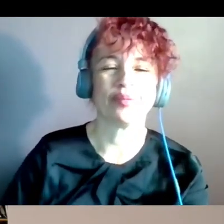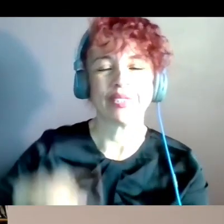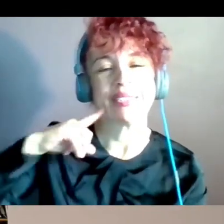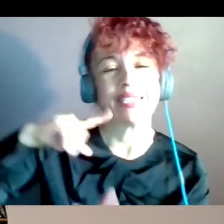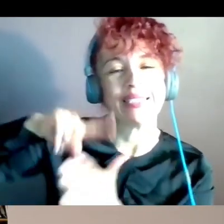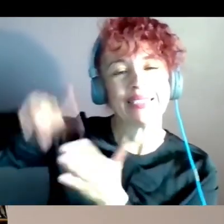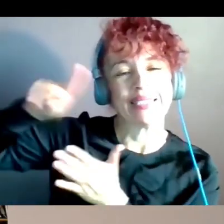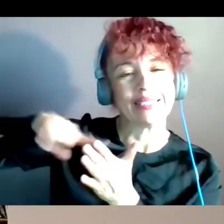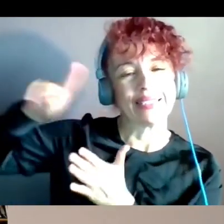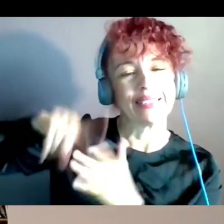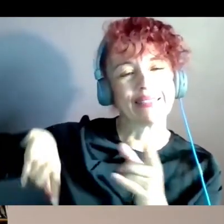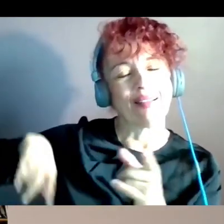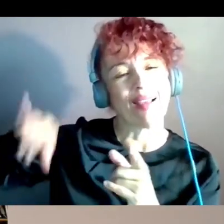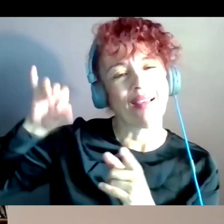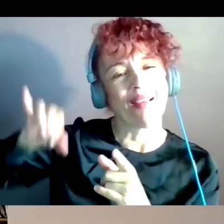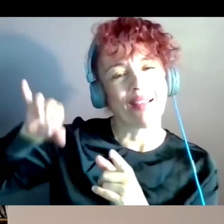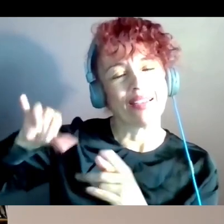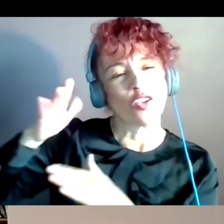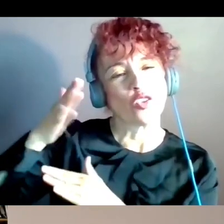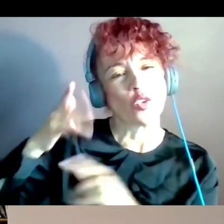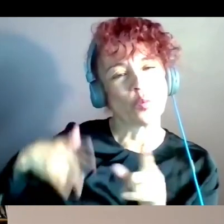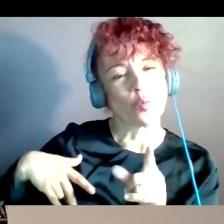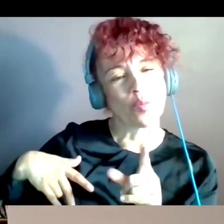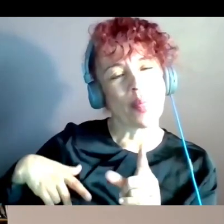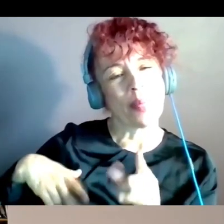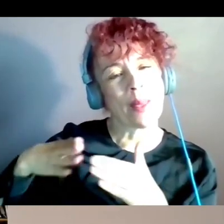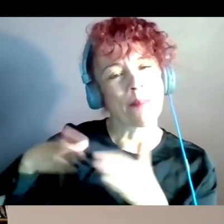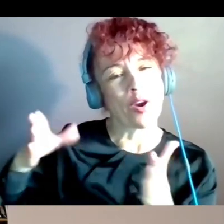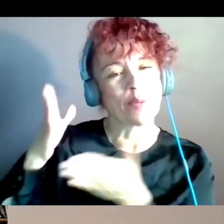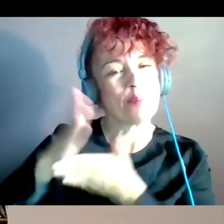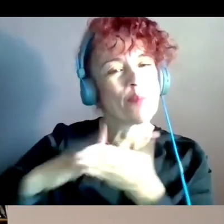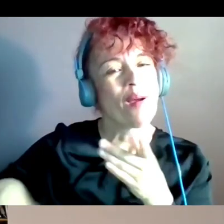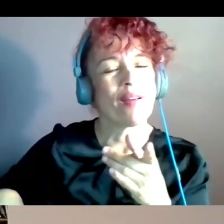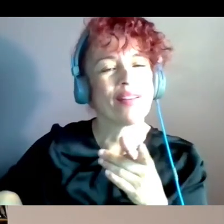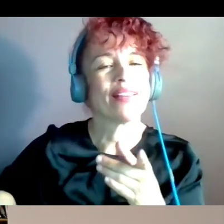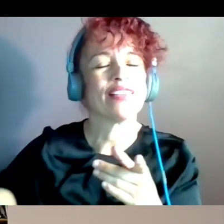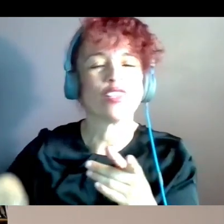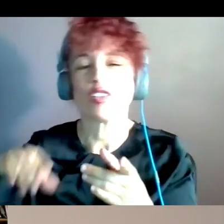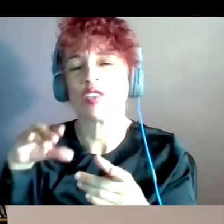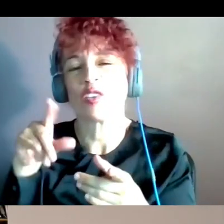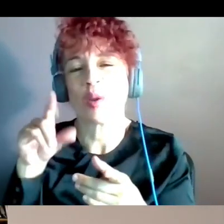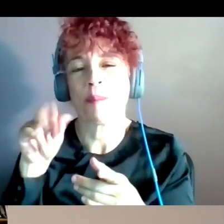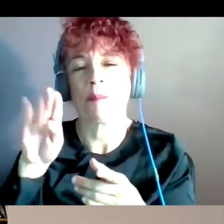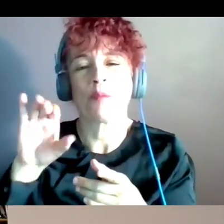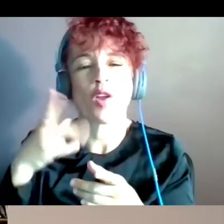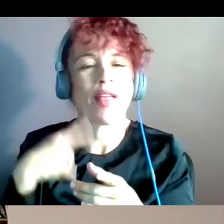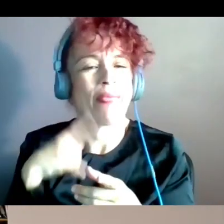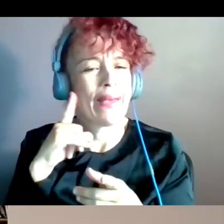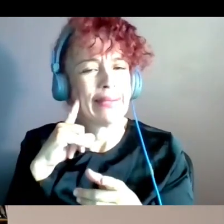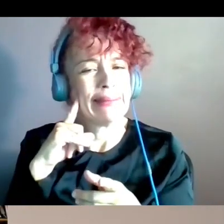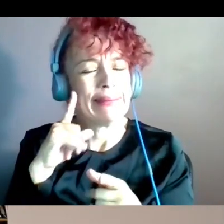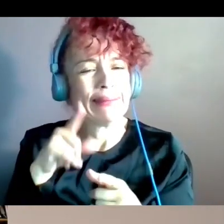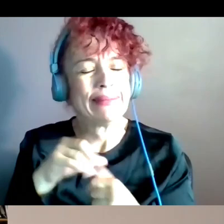here. Yeah, So yeah. the pith of the tree goes through here, so that's probably part of it. Mm. Or perhaps it was a branch coming off. I don't remember. I